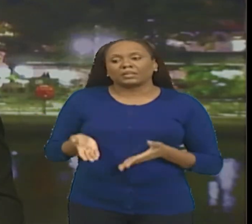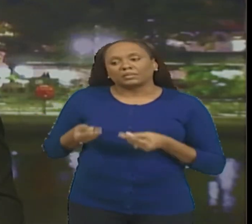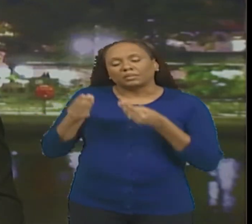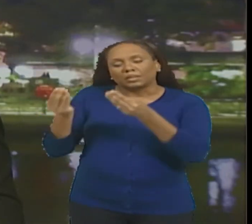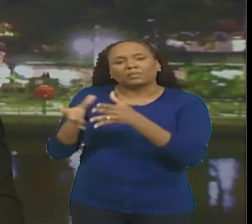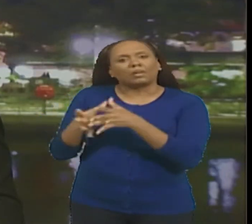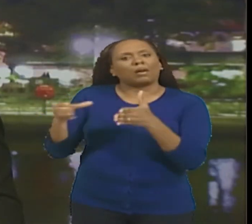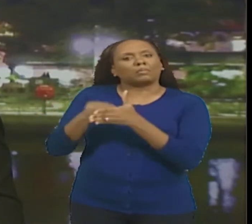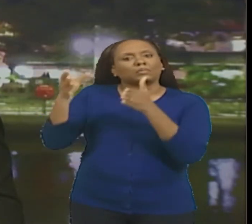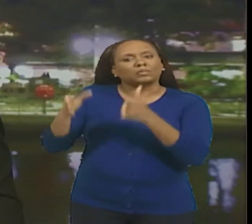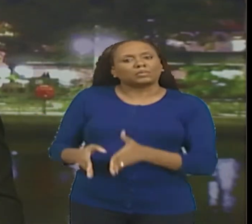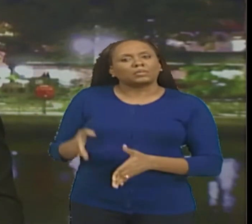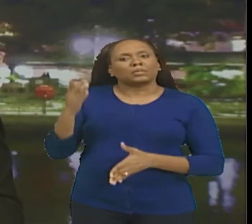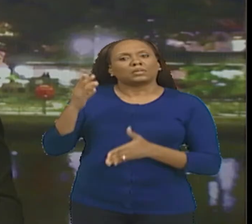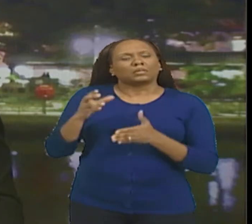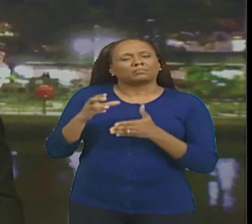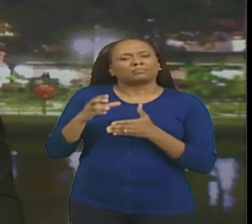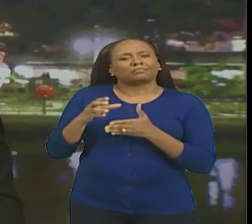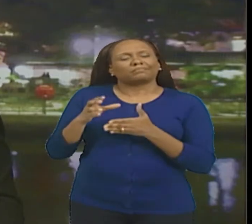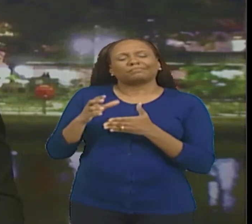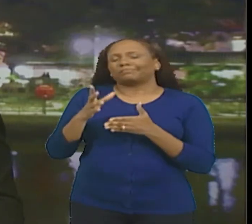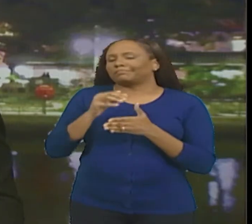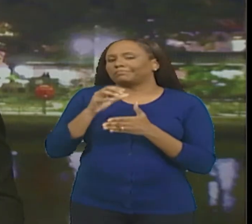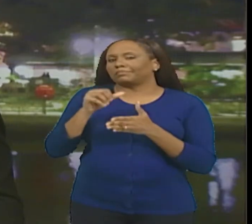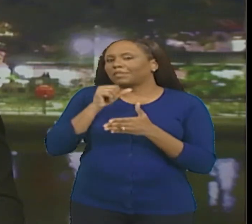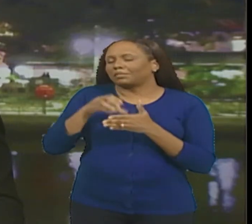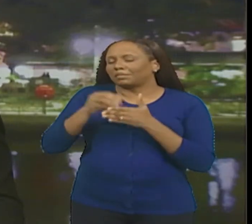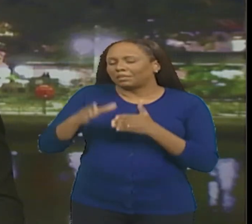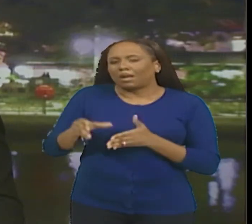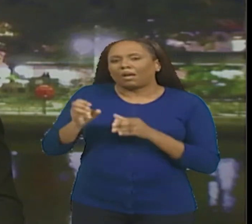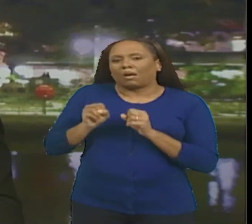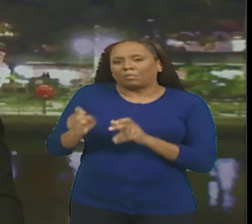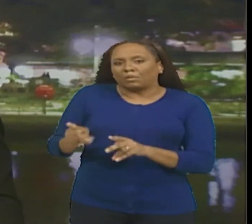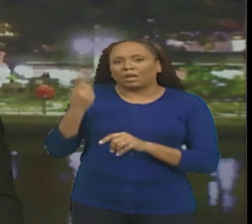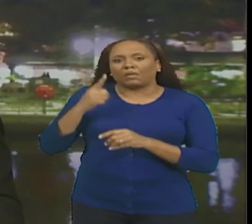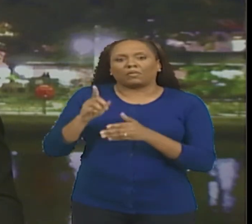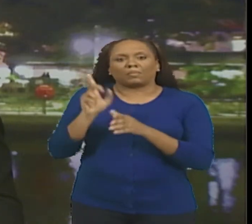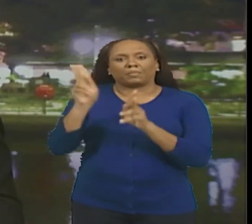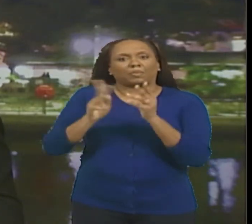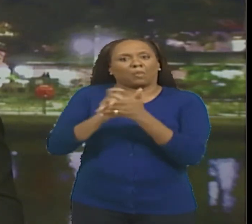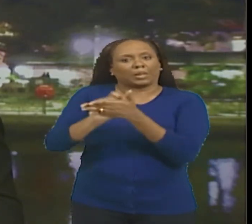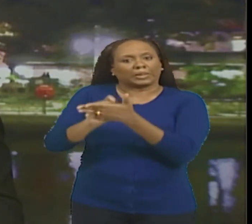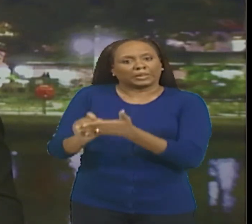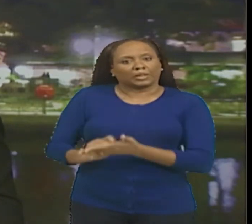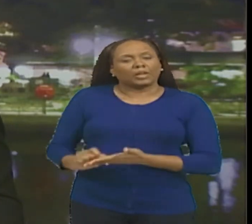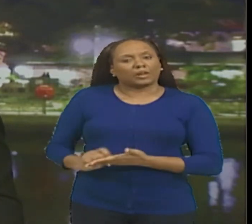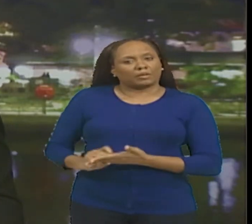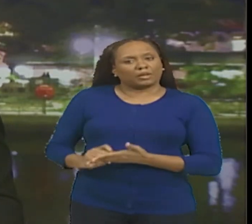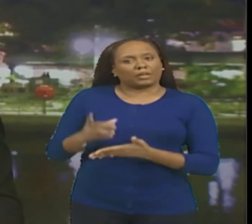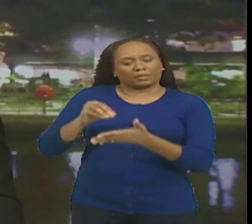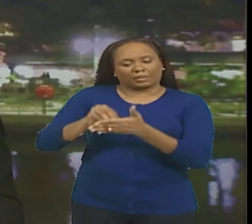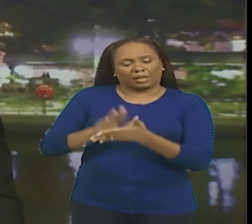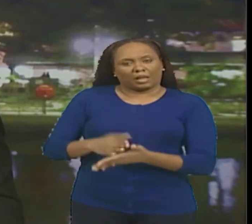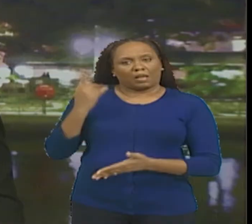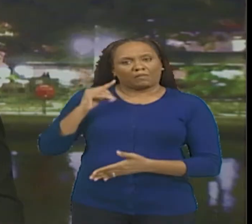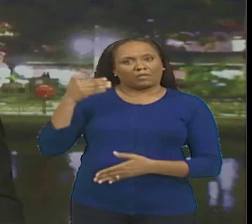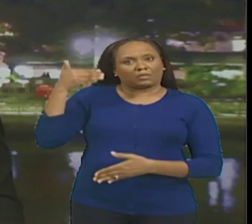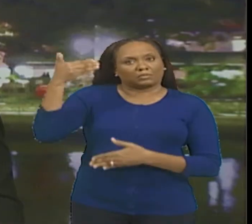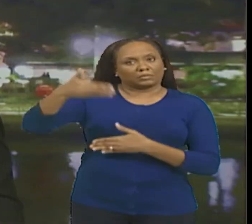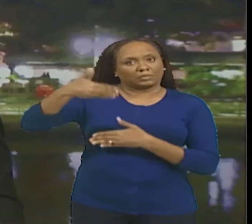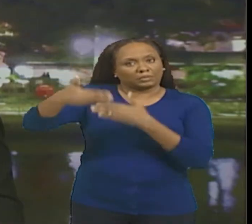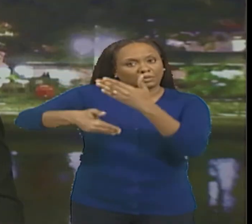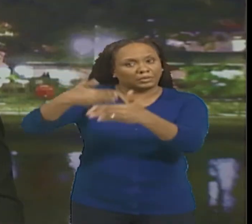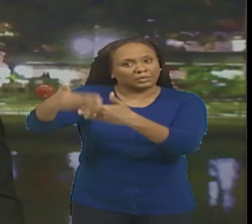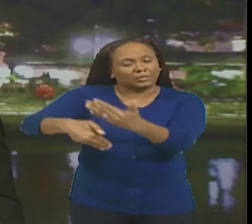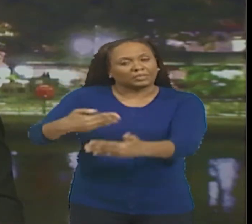story of Barbados' economic recovery transformation program currently being undertaken must be recorded for future generations.